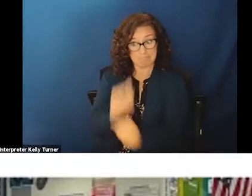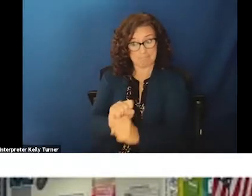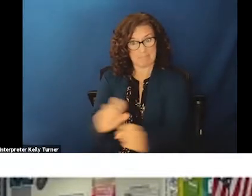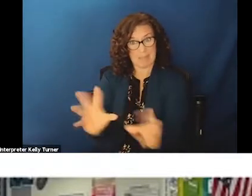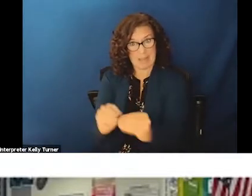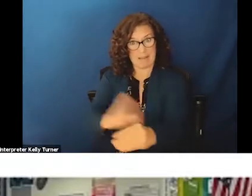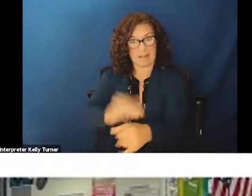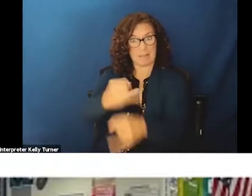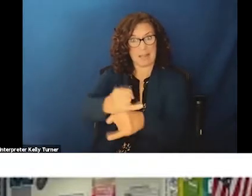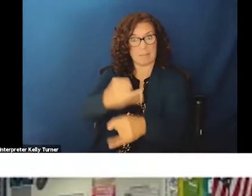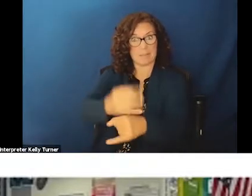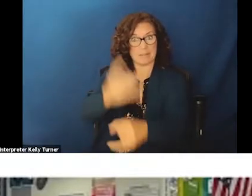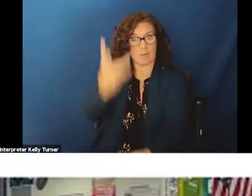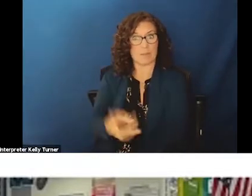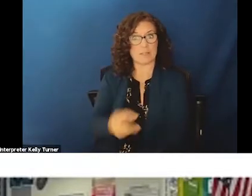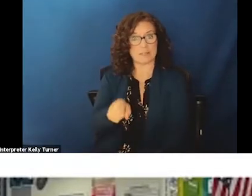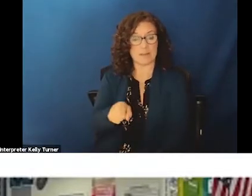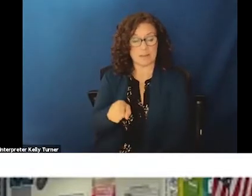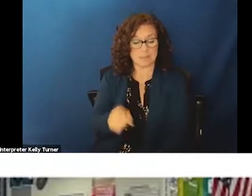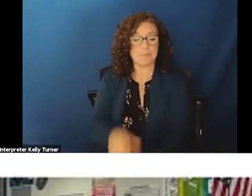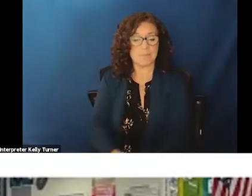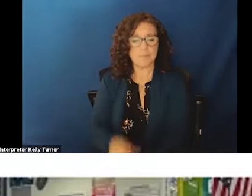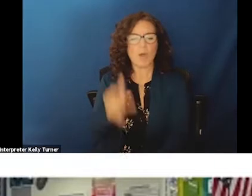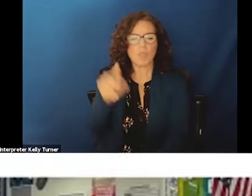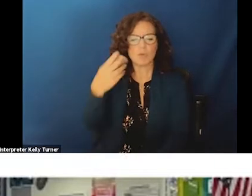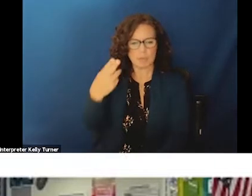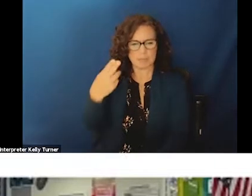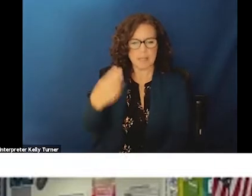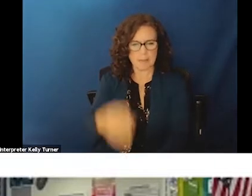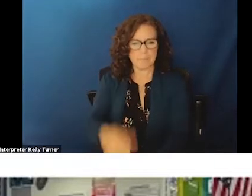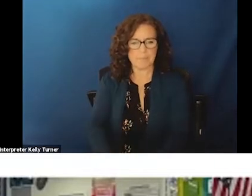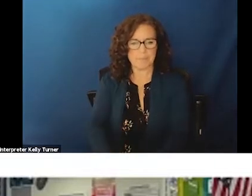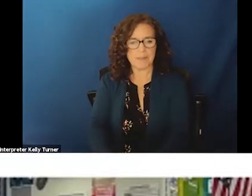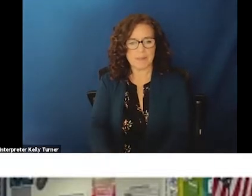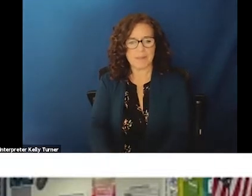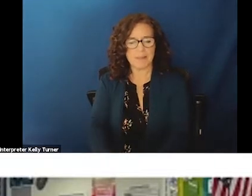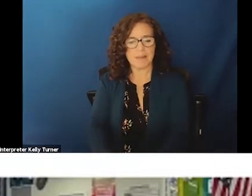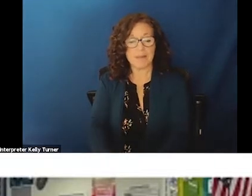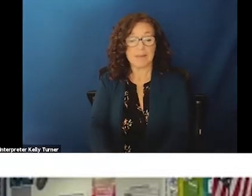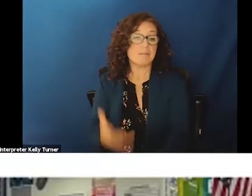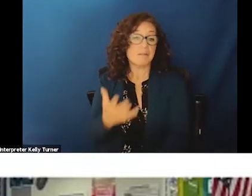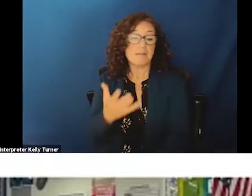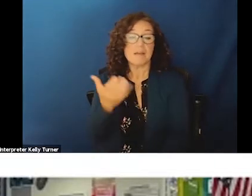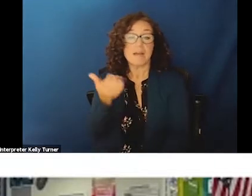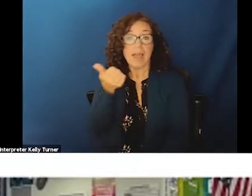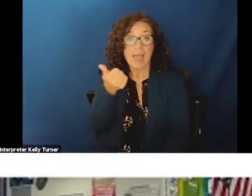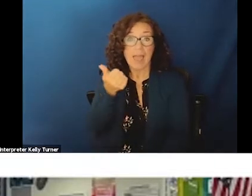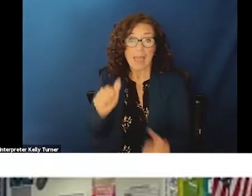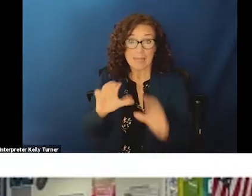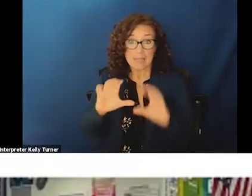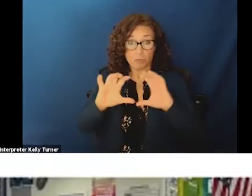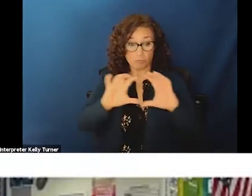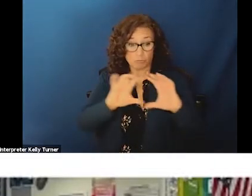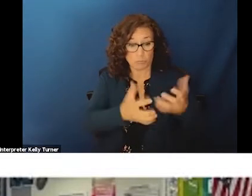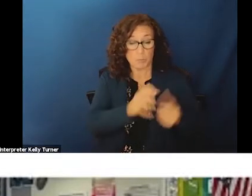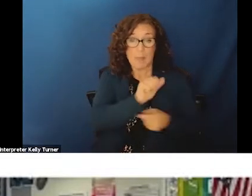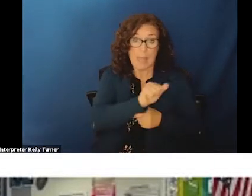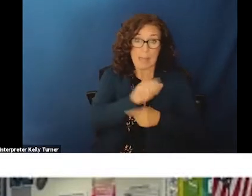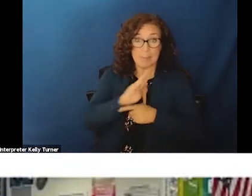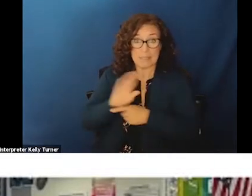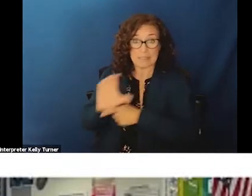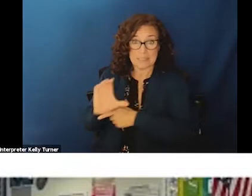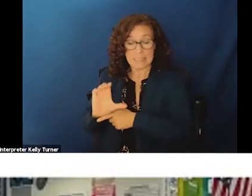There are participation opportunities for all students, groups A, B, and C on Wednesday afternoons, so experiences for